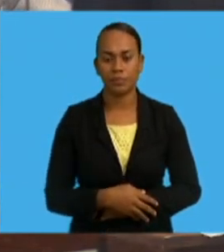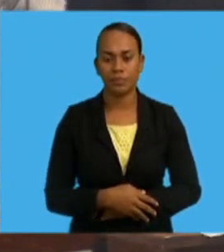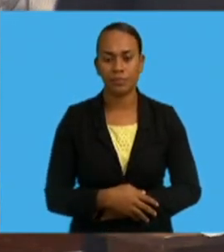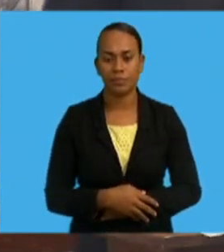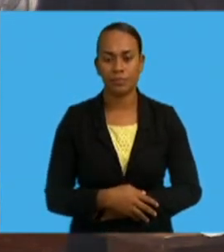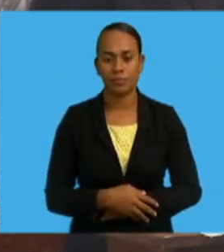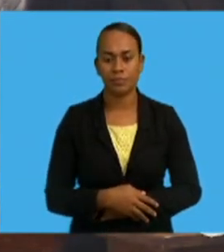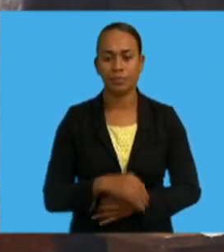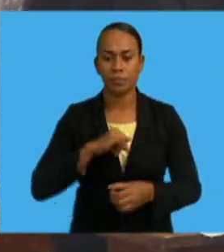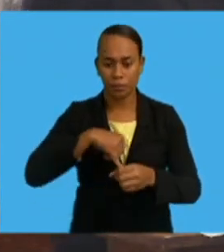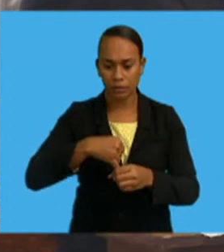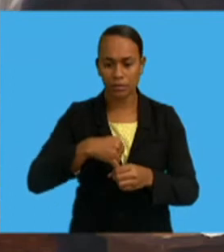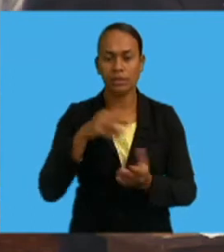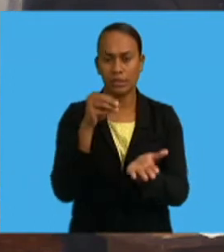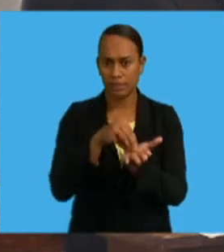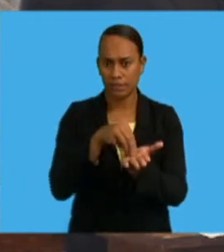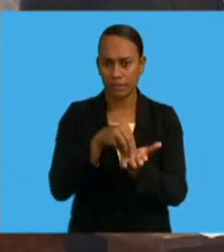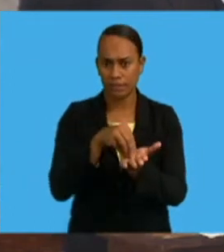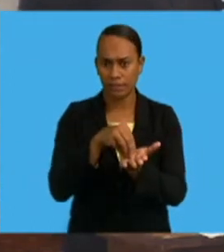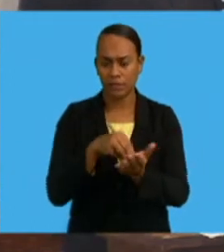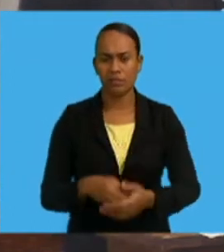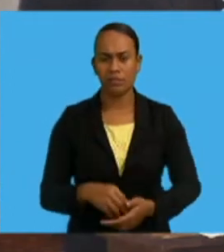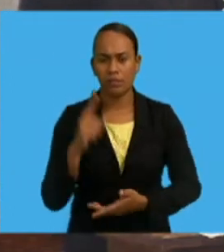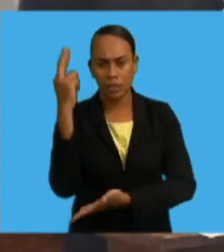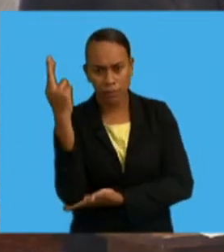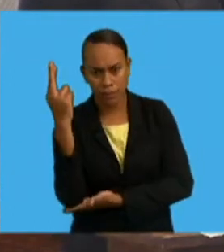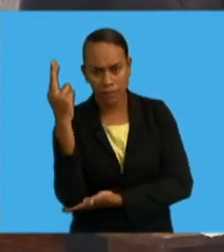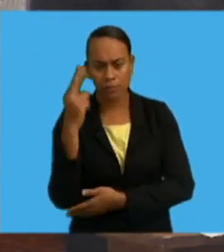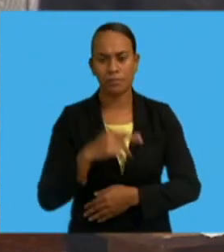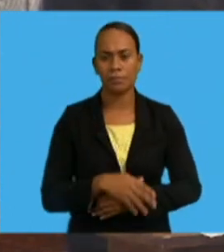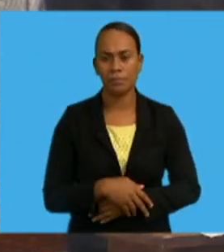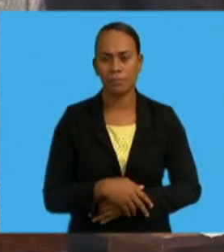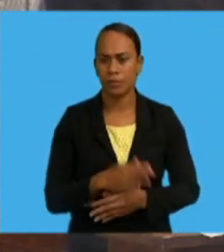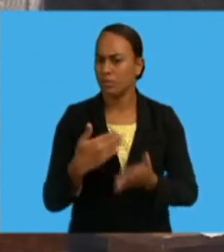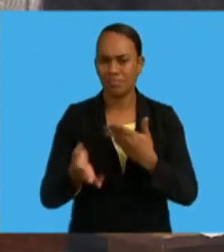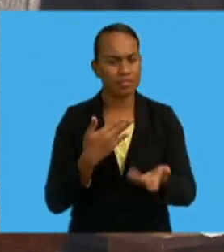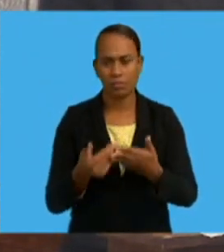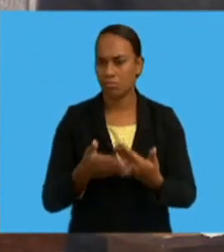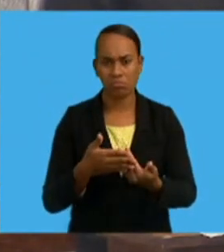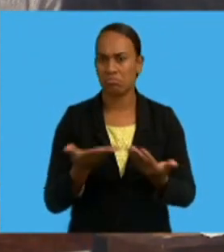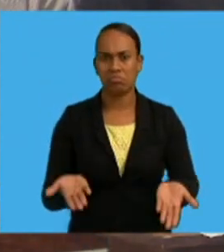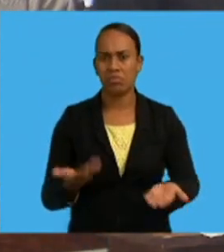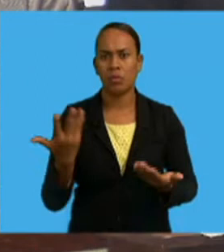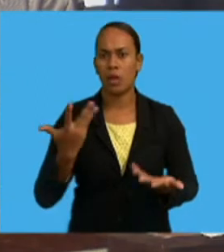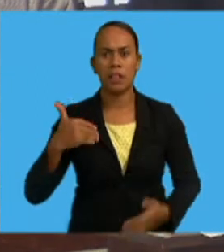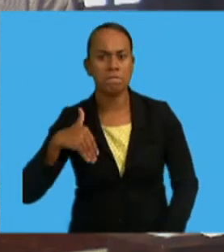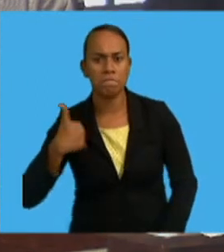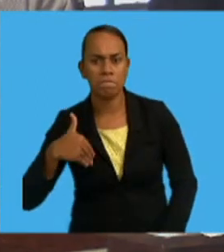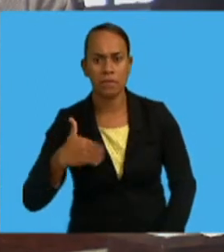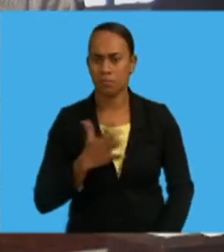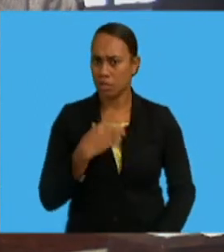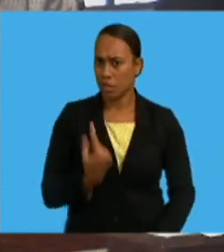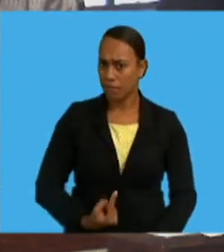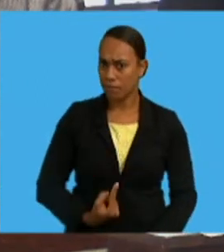all Fijians have access to reliable, quality health and medical services, regardless of where they're residing. I am pleased to report to the members of the